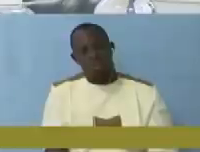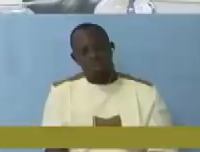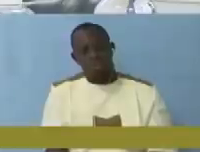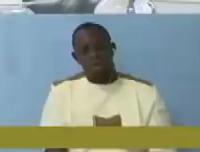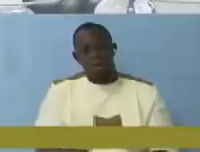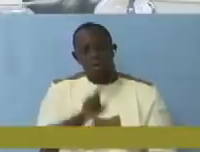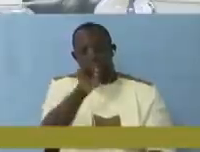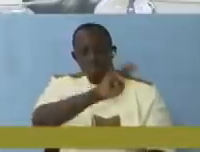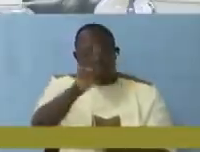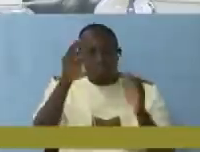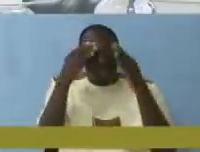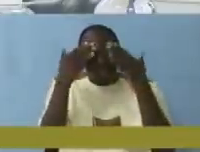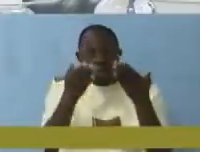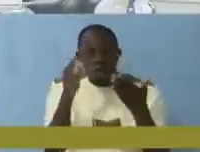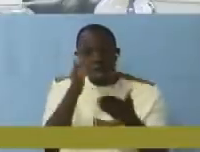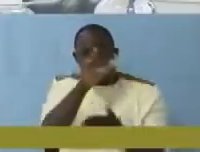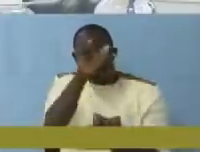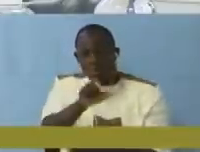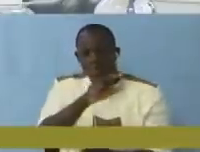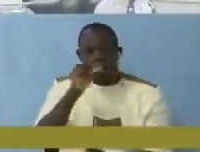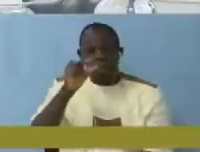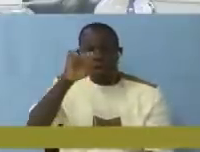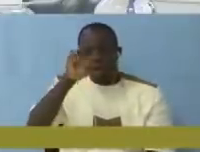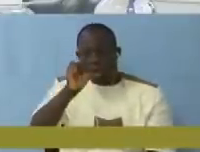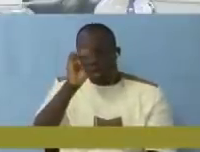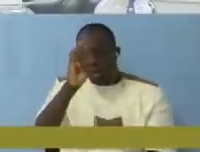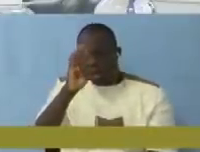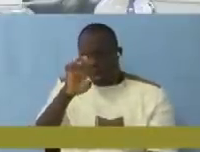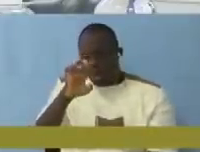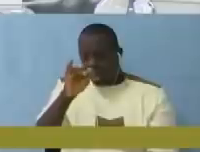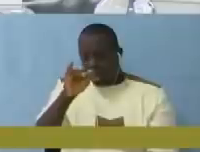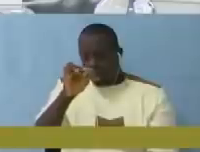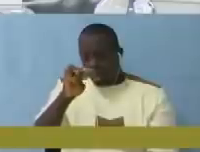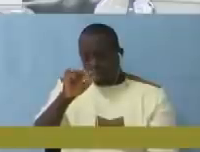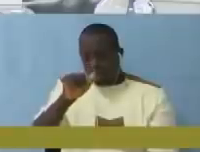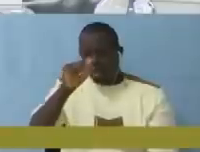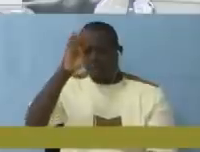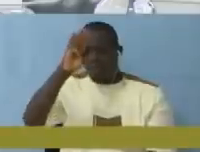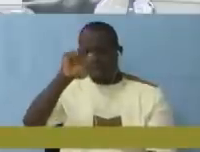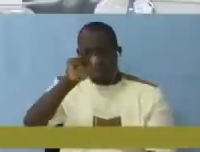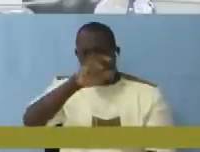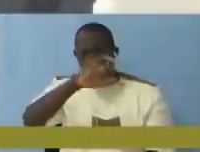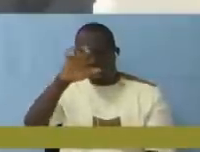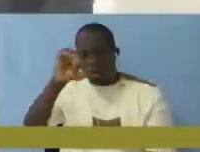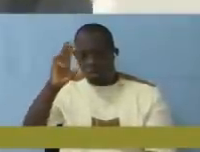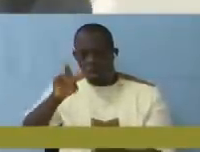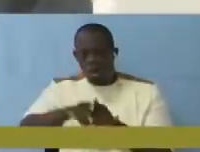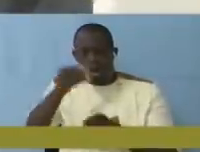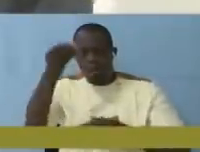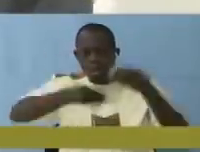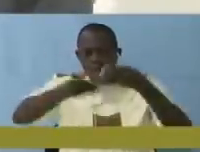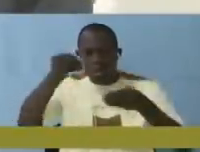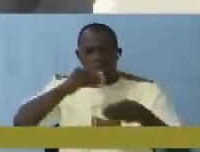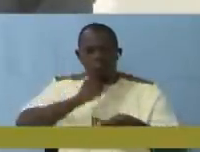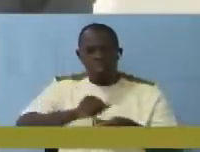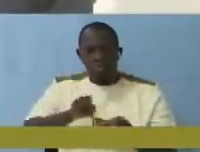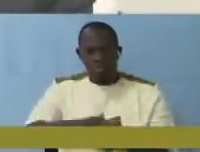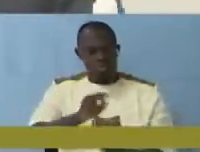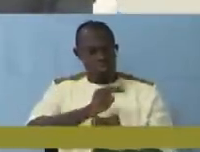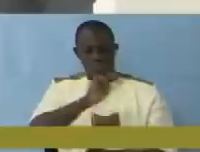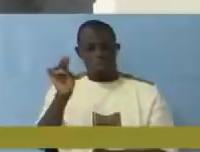You don't know anybody called Mr. Ibrahim Barrow, a businessman? Mr. Ibrahim Barrow, businessman, no.